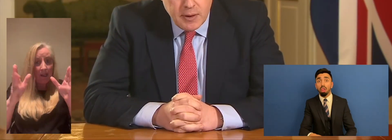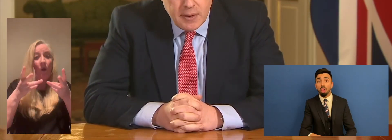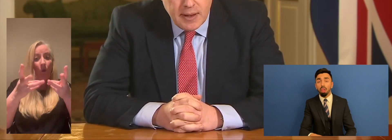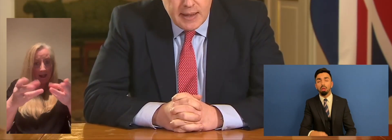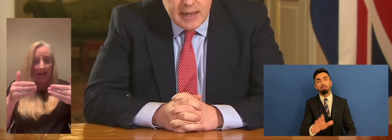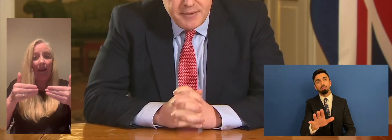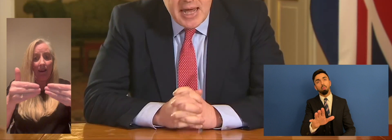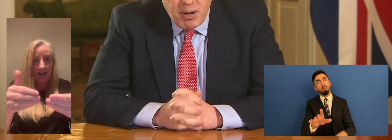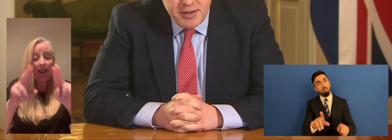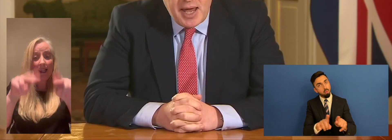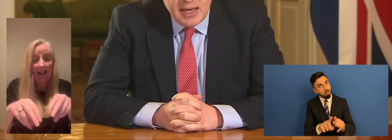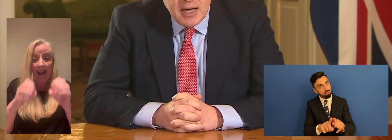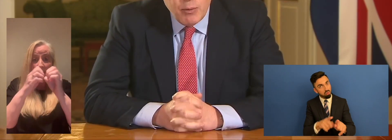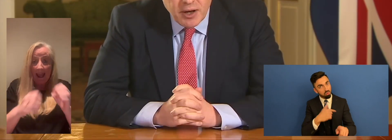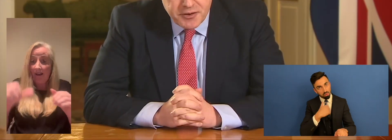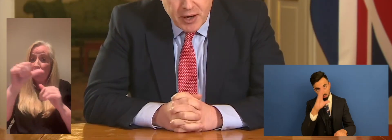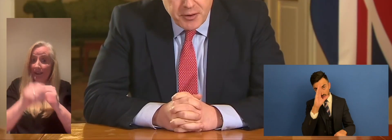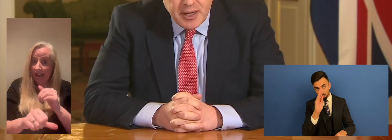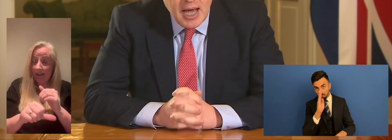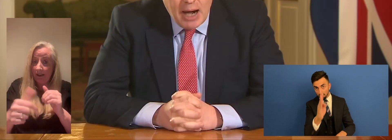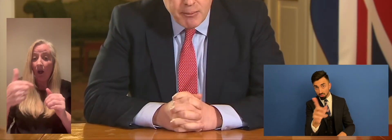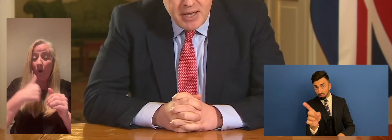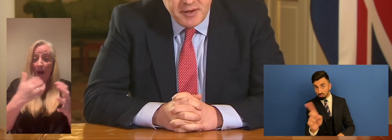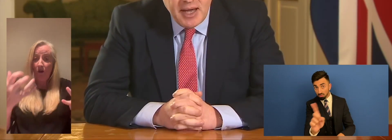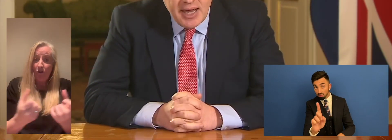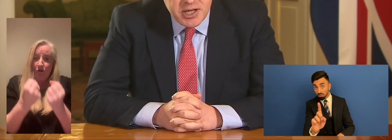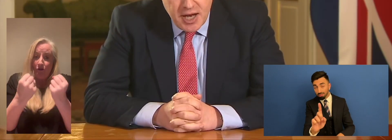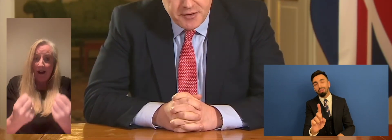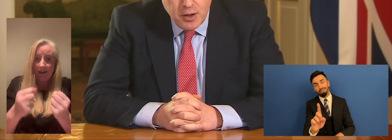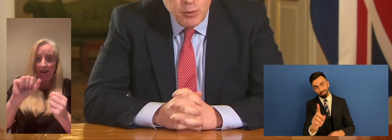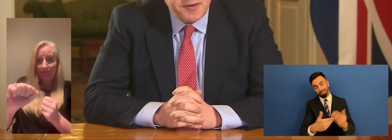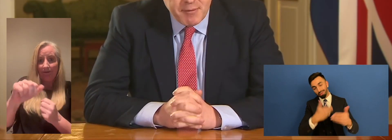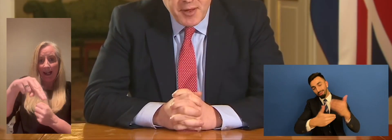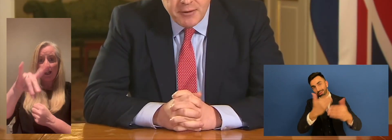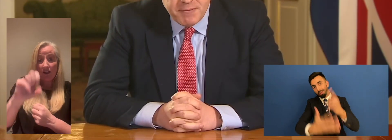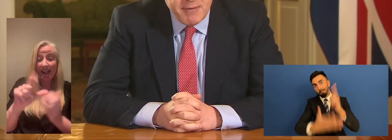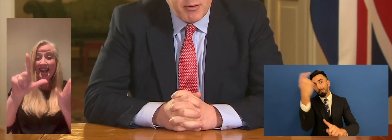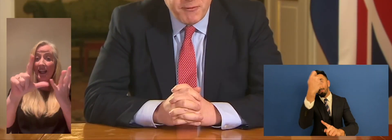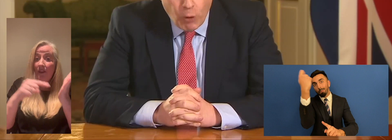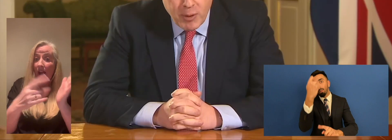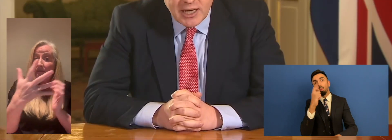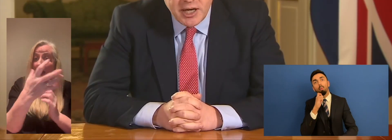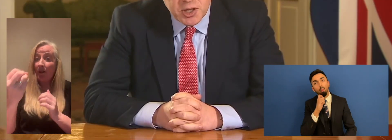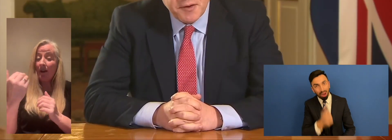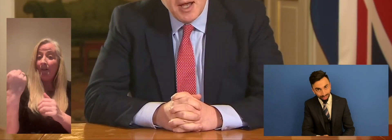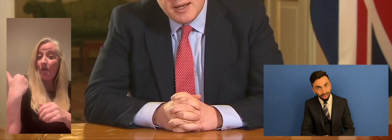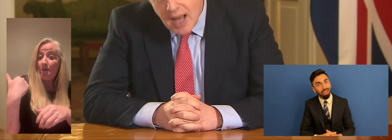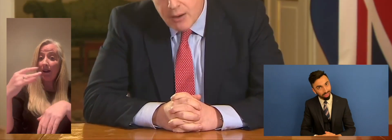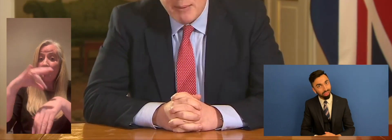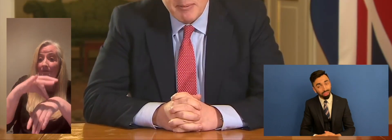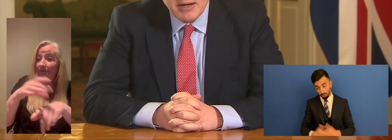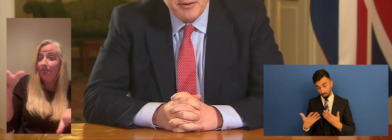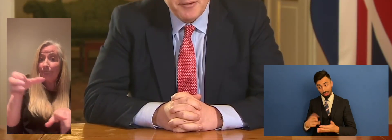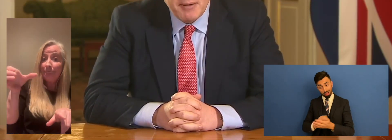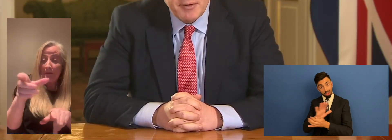through. Day by day, we are strengthening our amazing NHS with 7,500 former clinicians